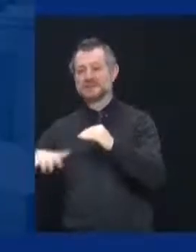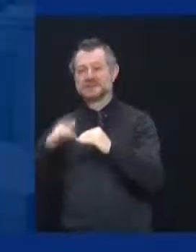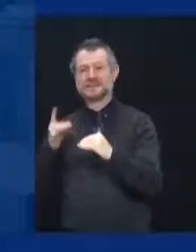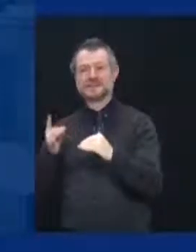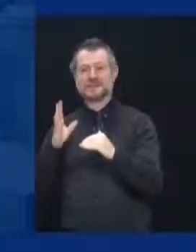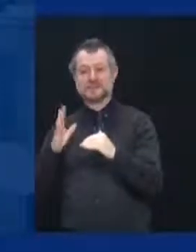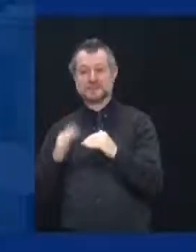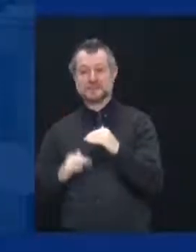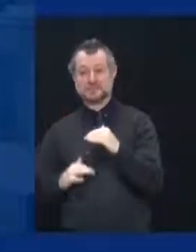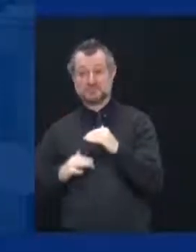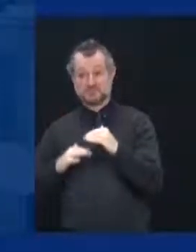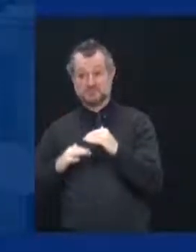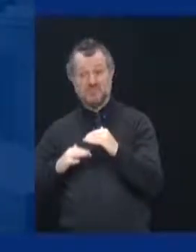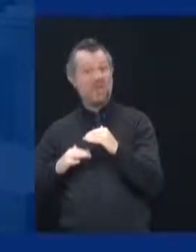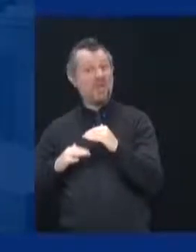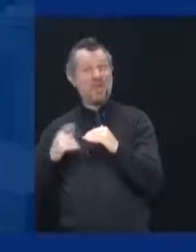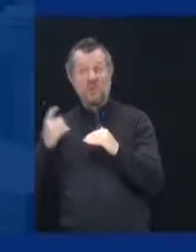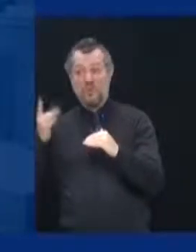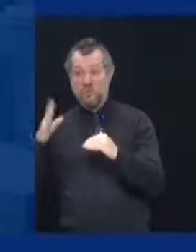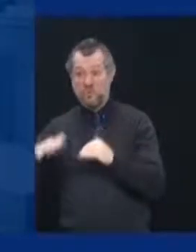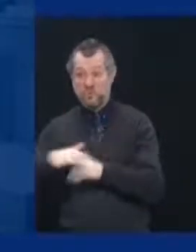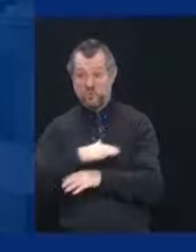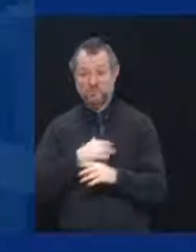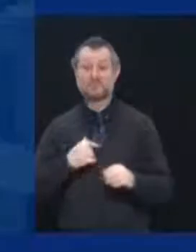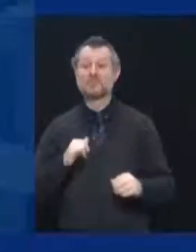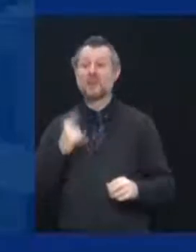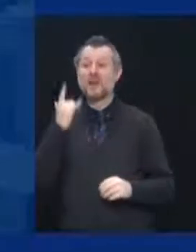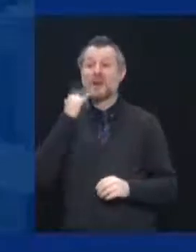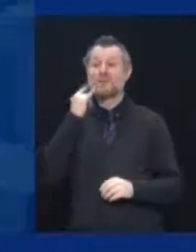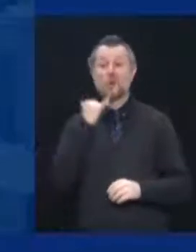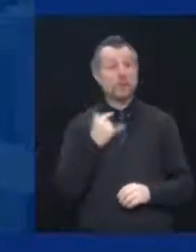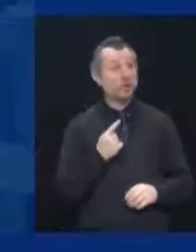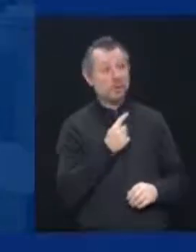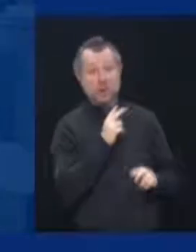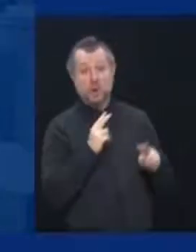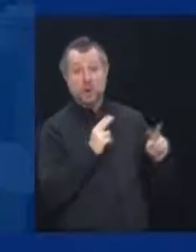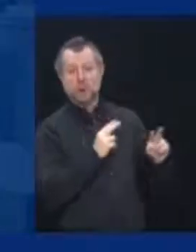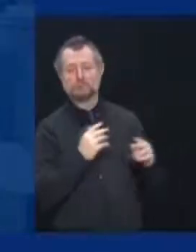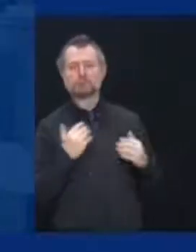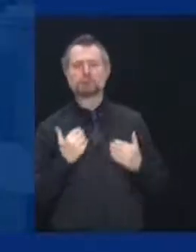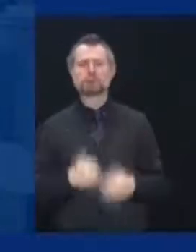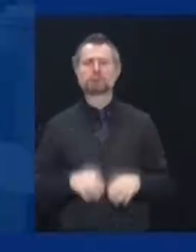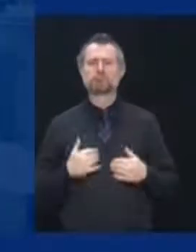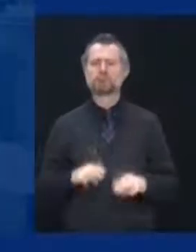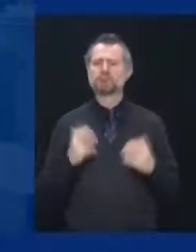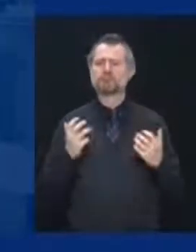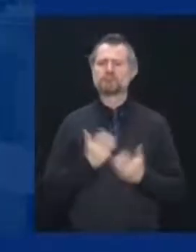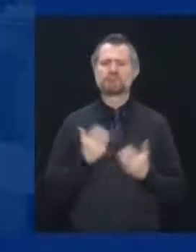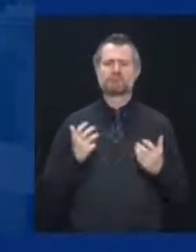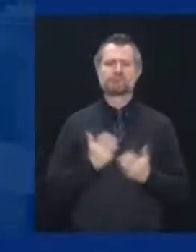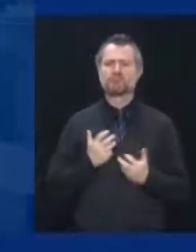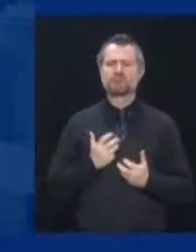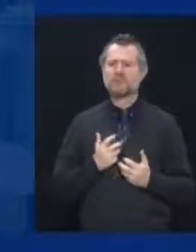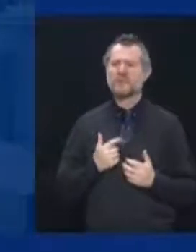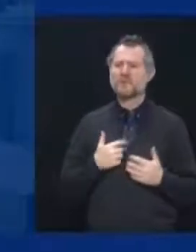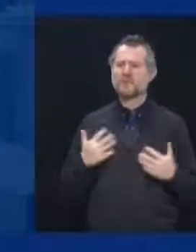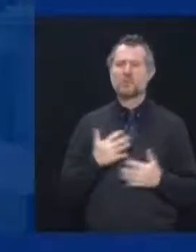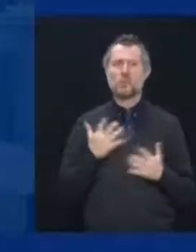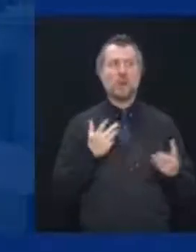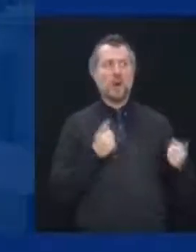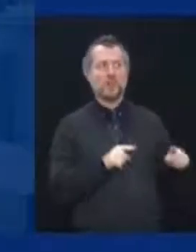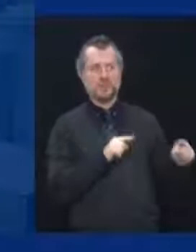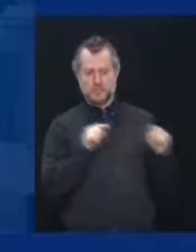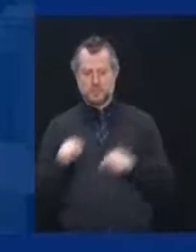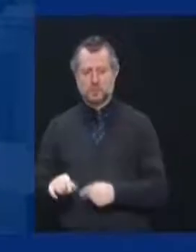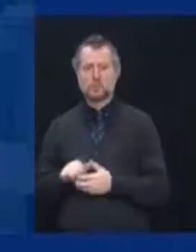in this entire situation. California is what we're afraid of.